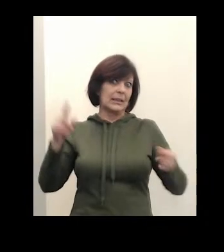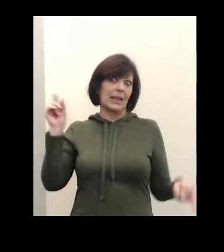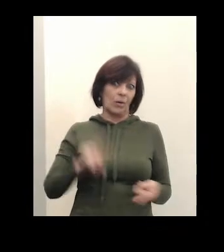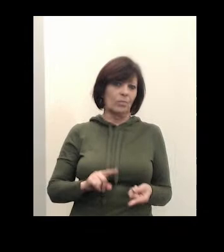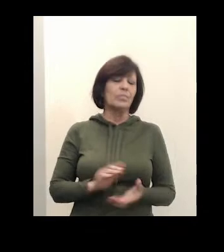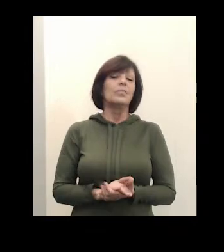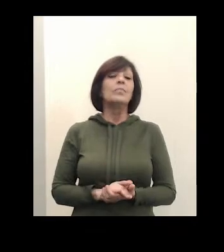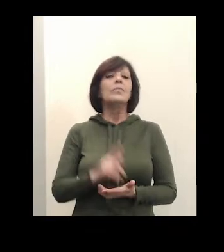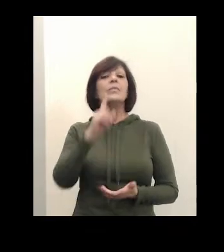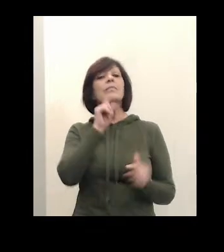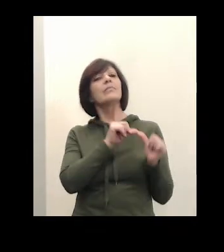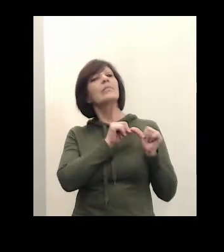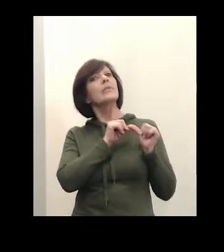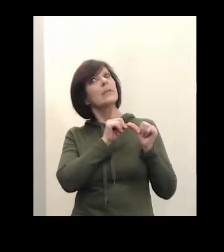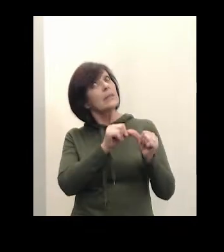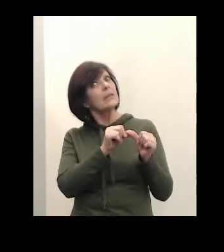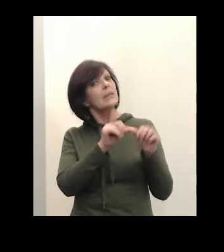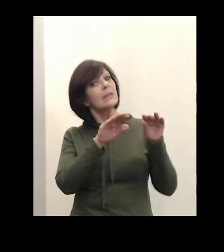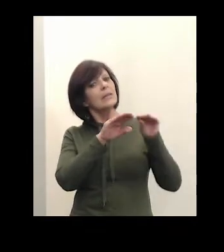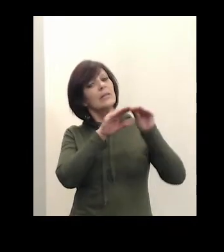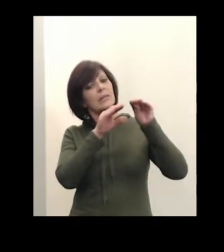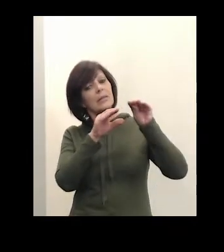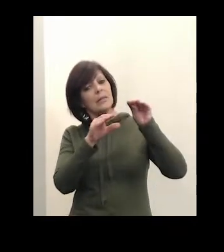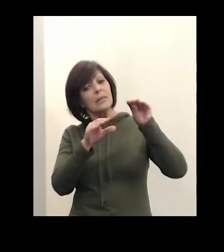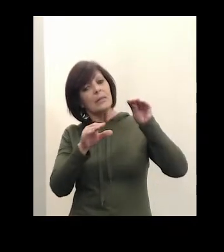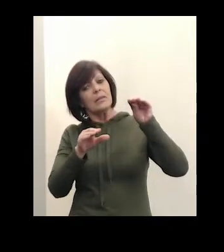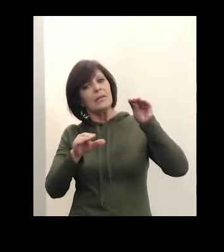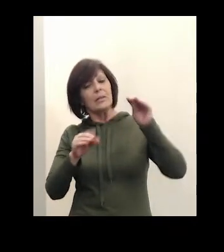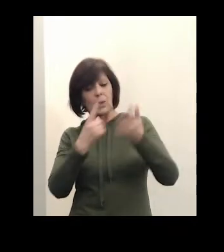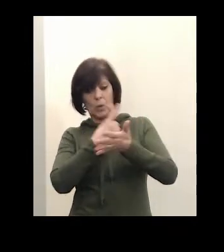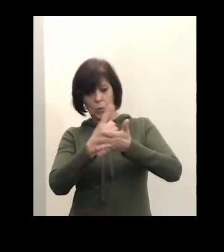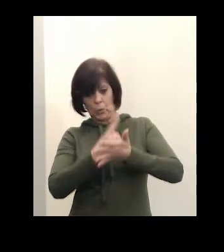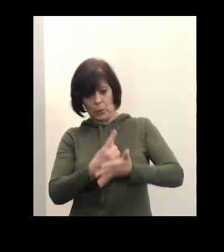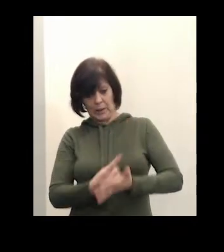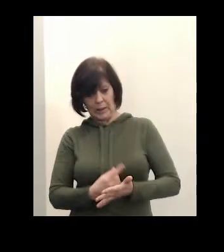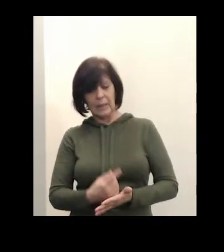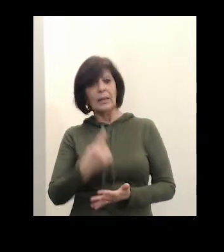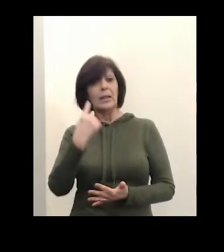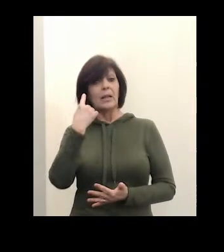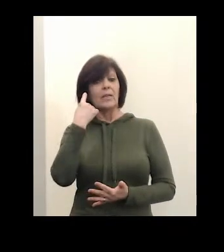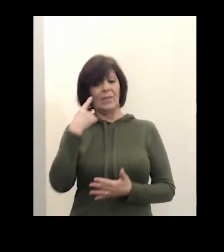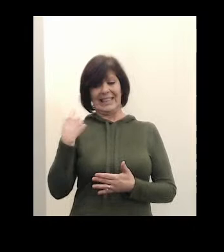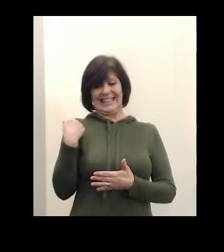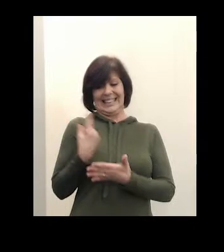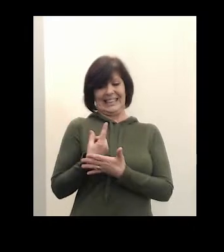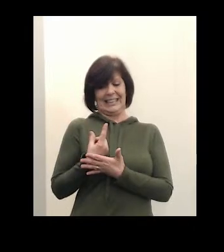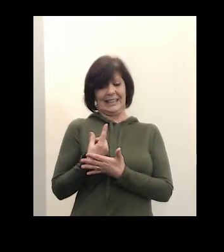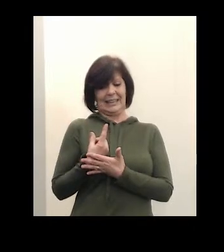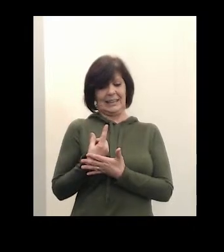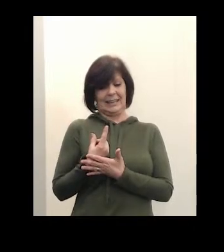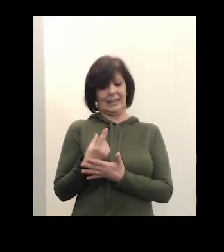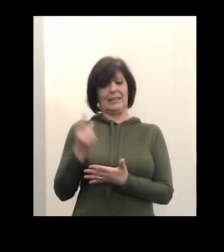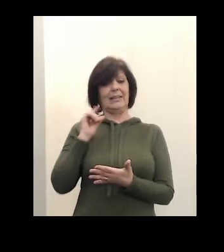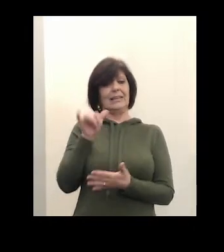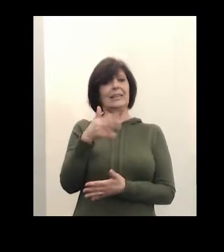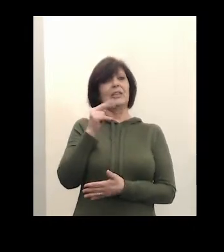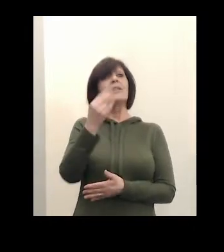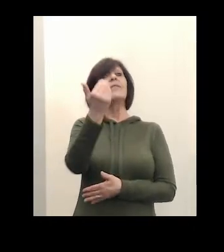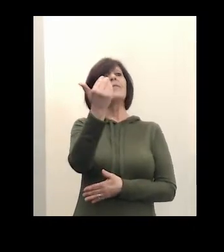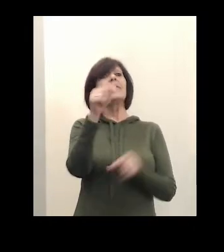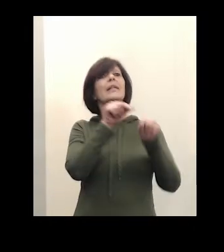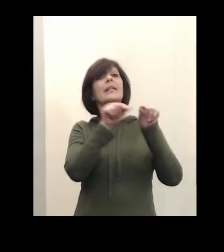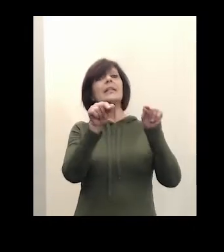continuing a trend. The weekly COVID-19 cases for the week that ended on January 15th had declined